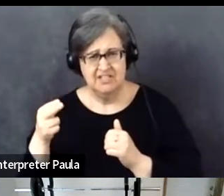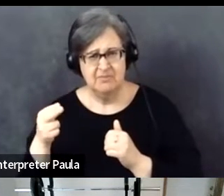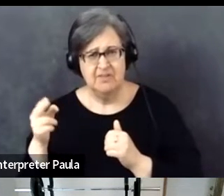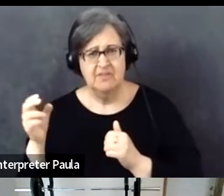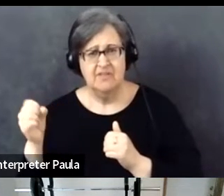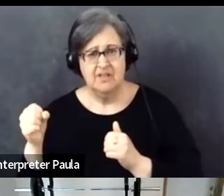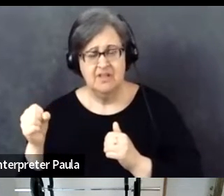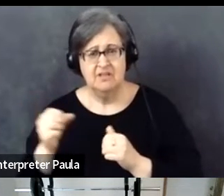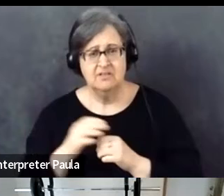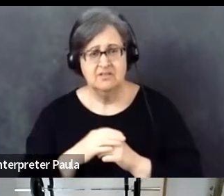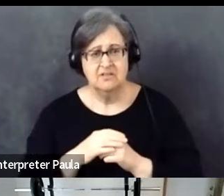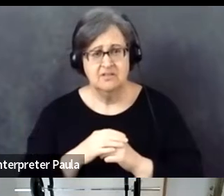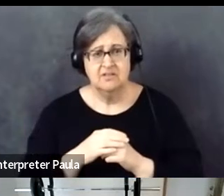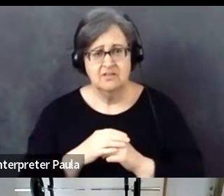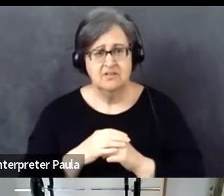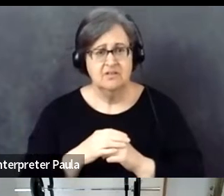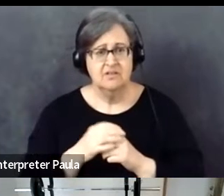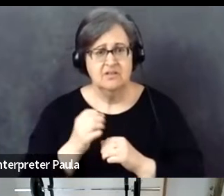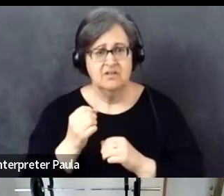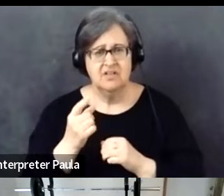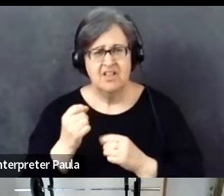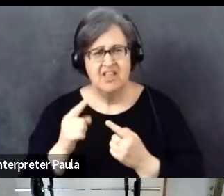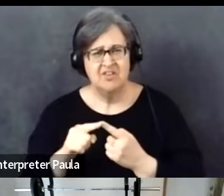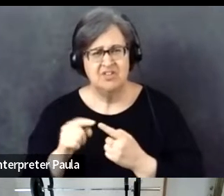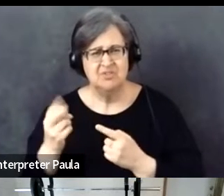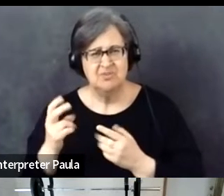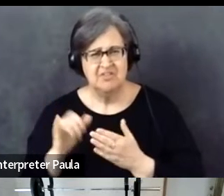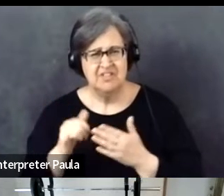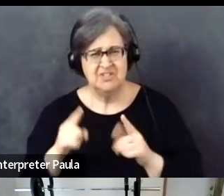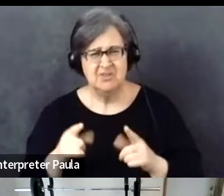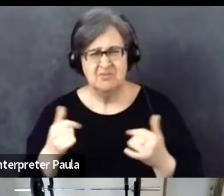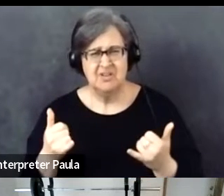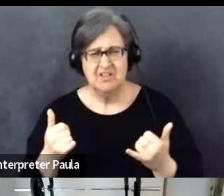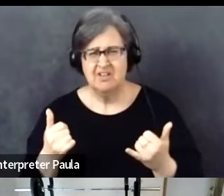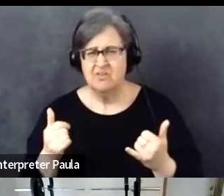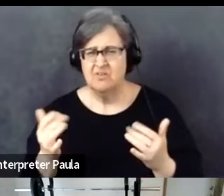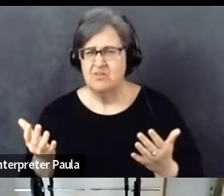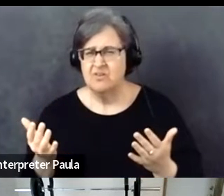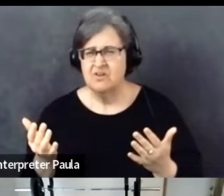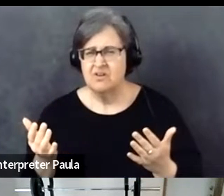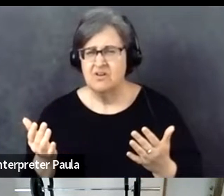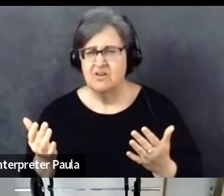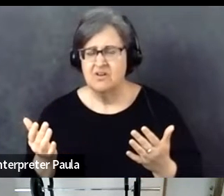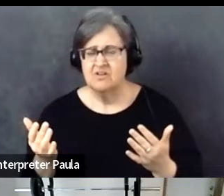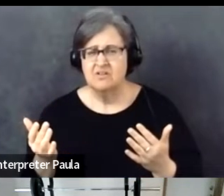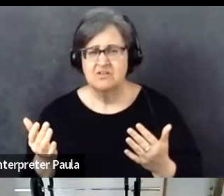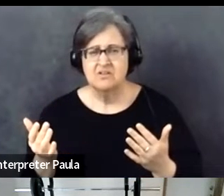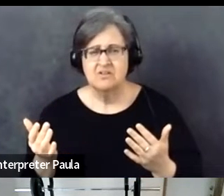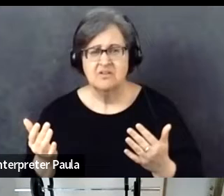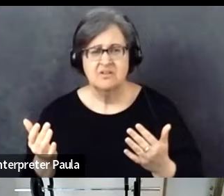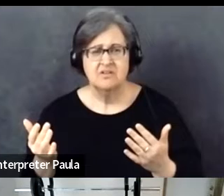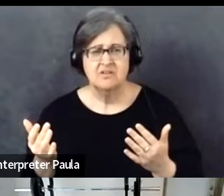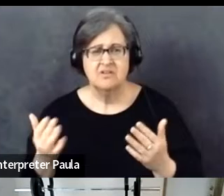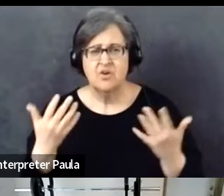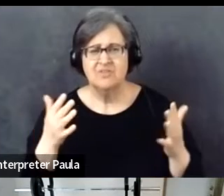Yes. And that's from 11 a.m. to 12. Is that going on right now? Yeah. Oh, yeah. It's